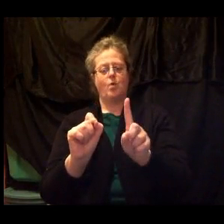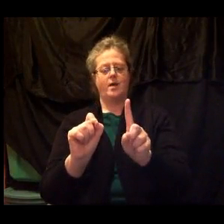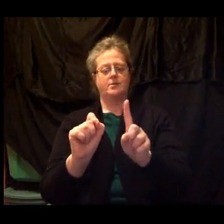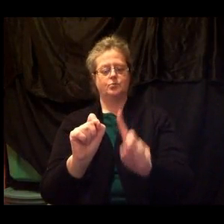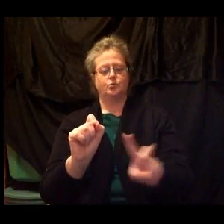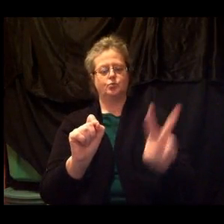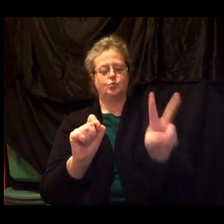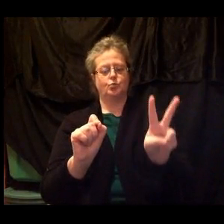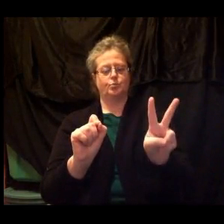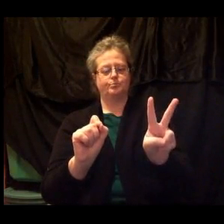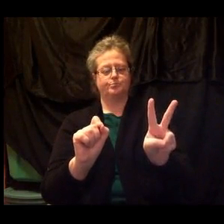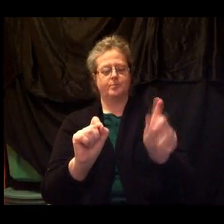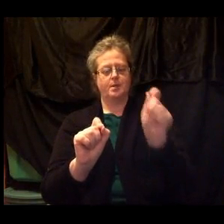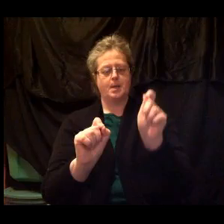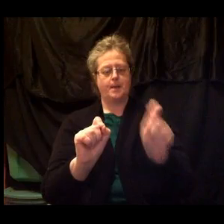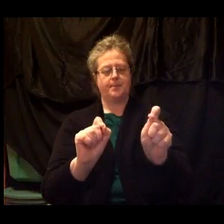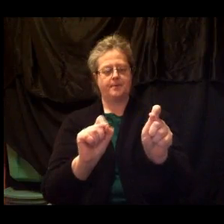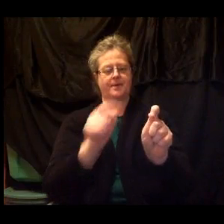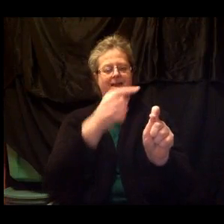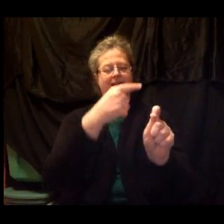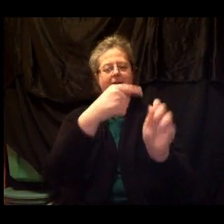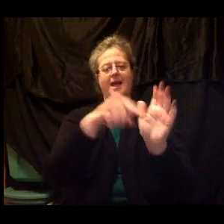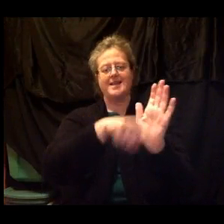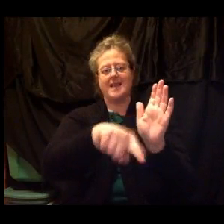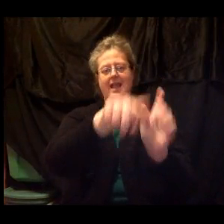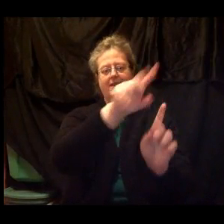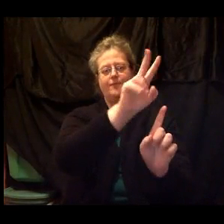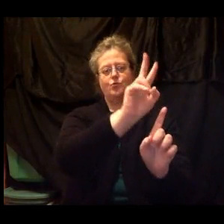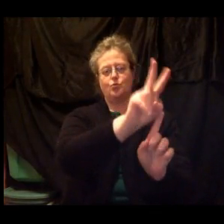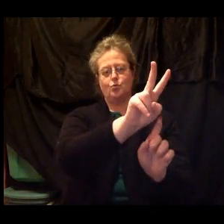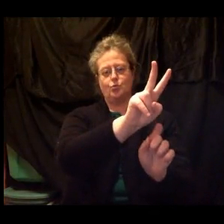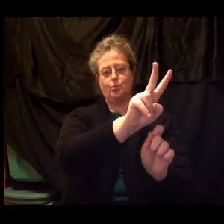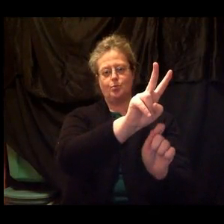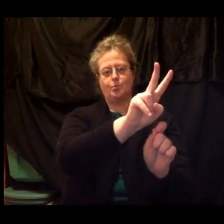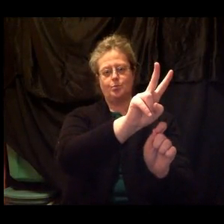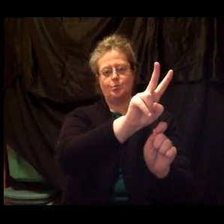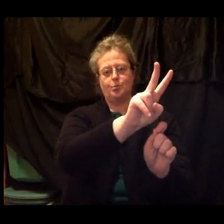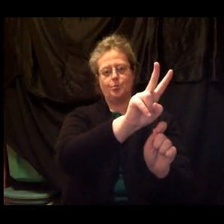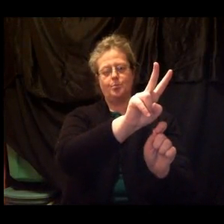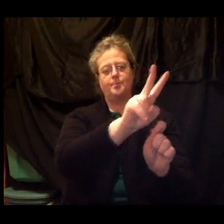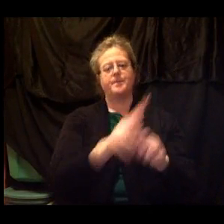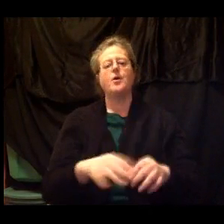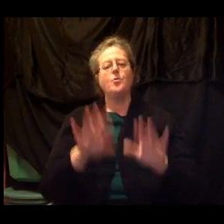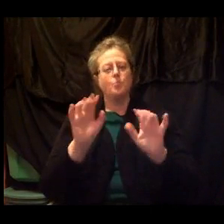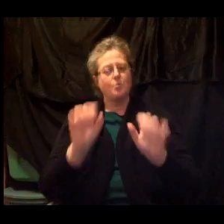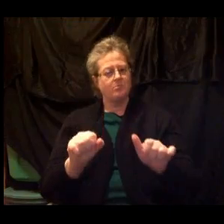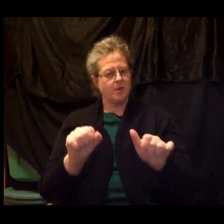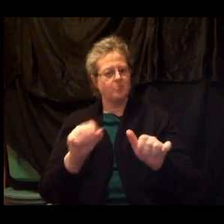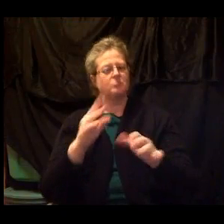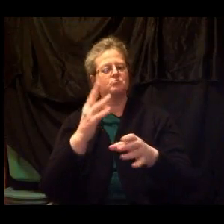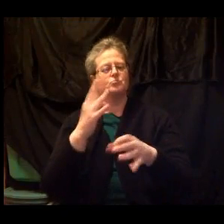So we are able to put the natural numbers on the number line, the whole numbers on the number